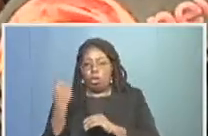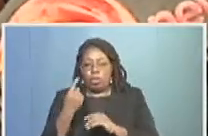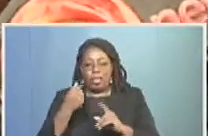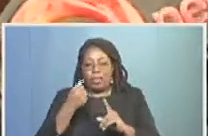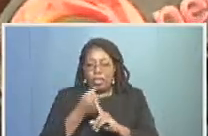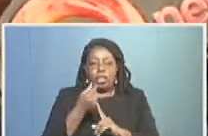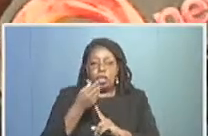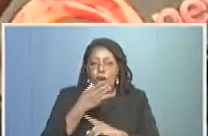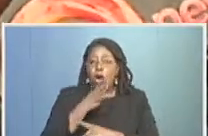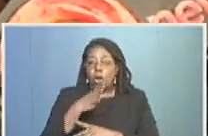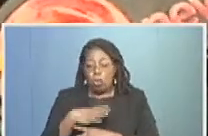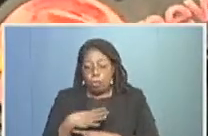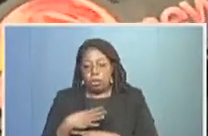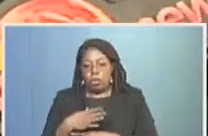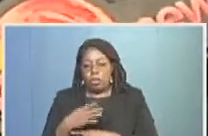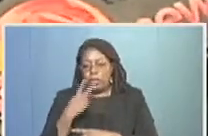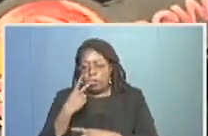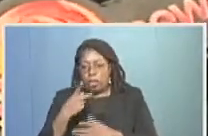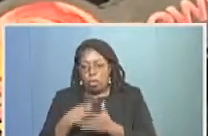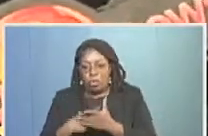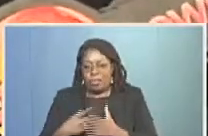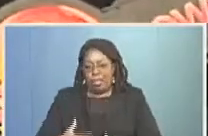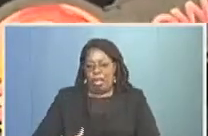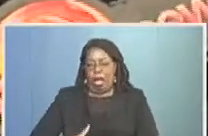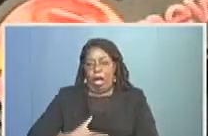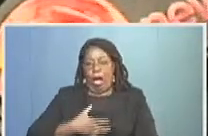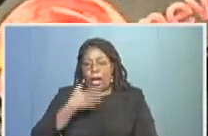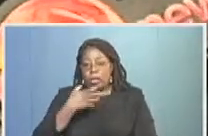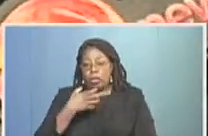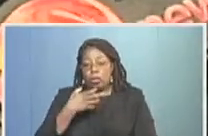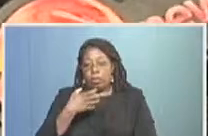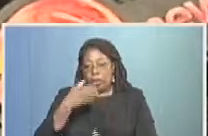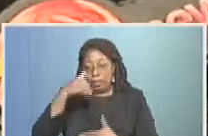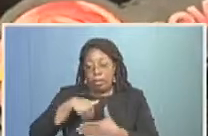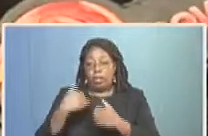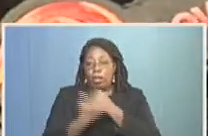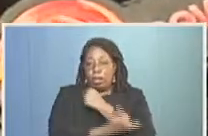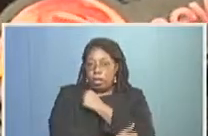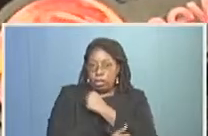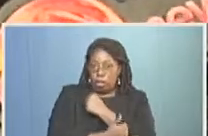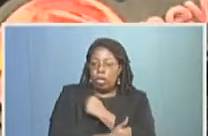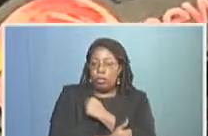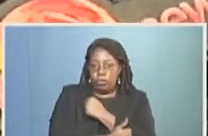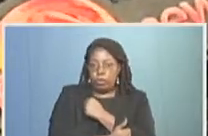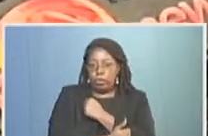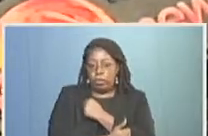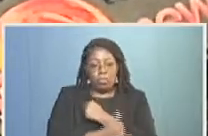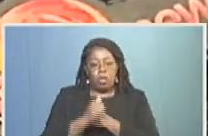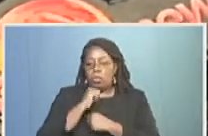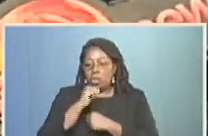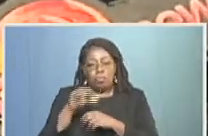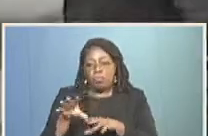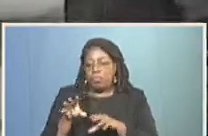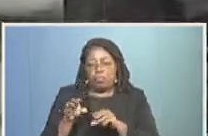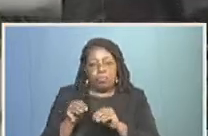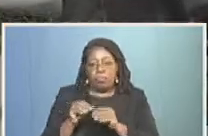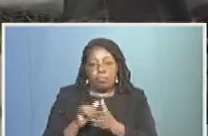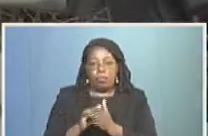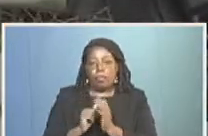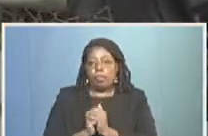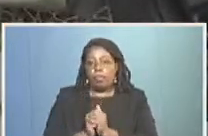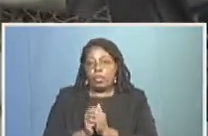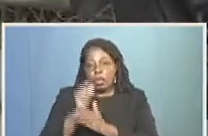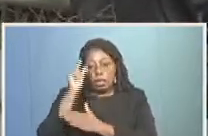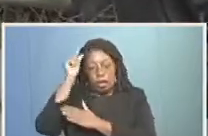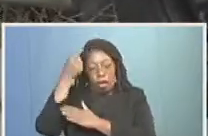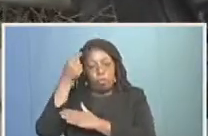persons. We have to address the anger that seems to be rampant in this country. But that's completely unacceptable. Government